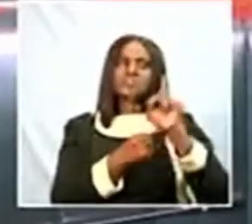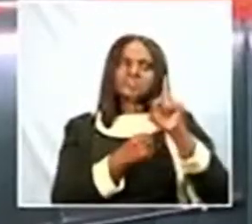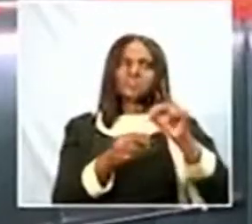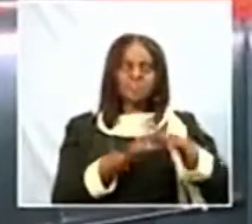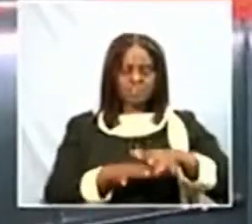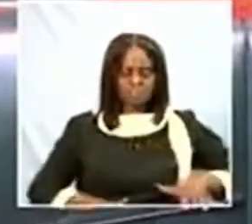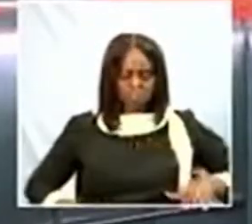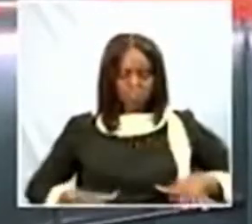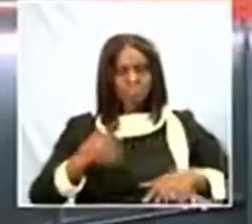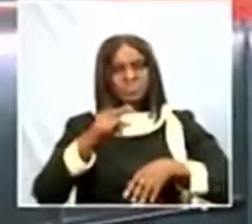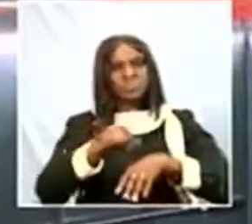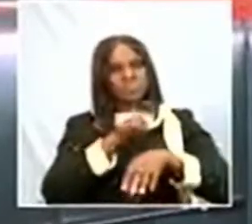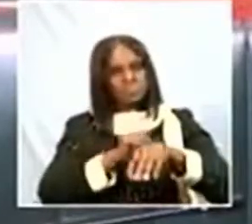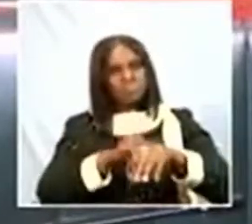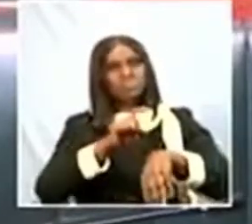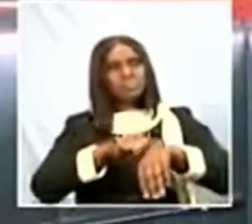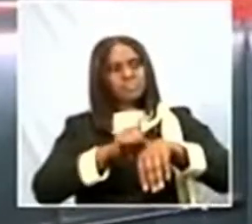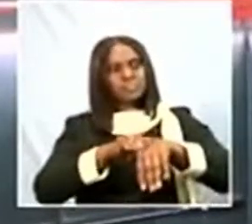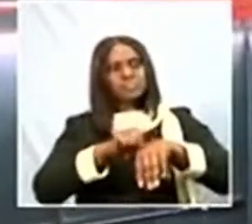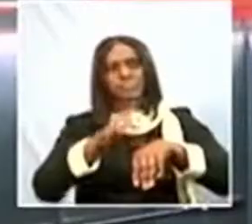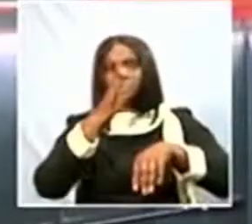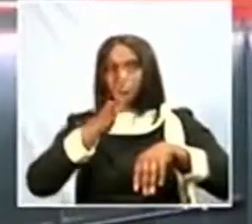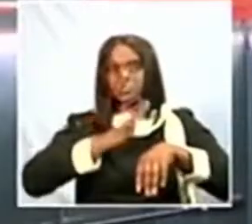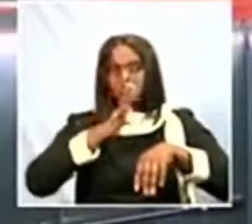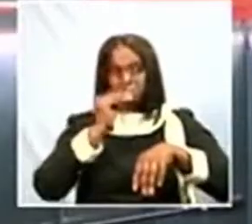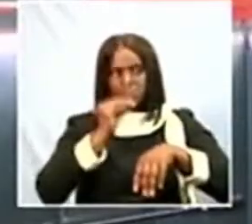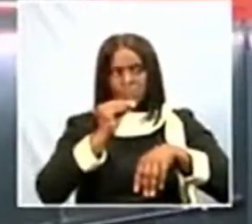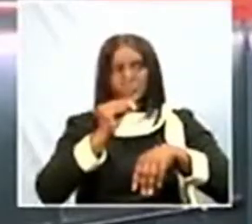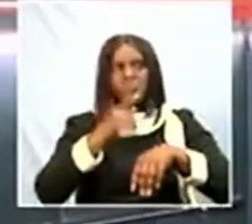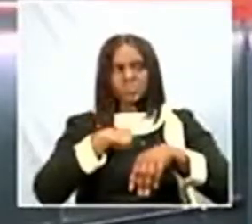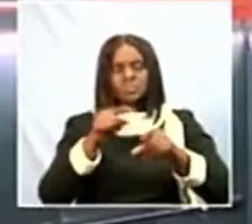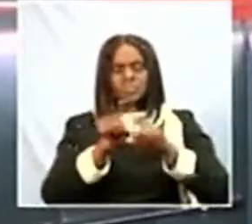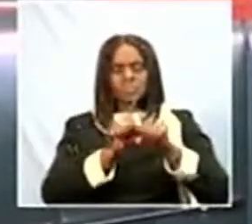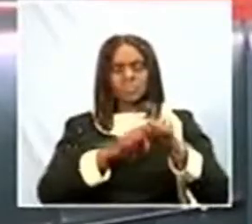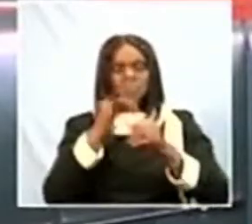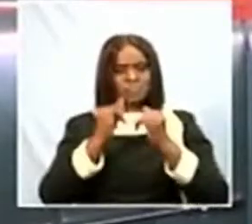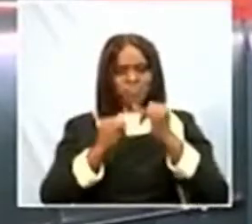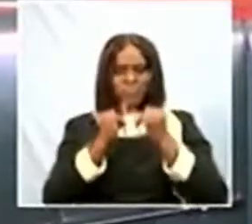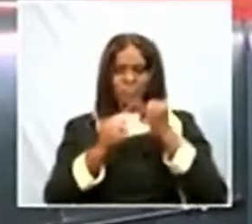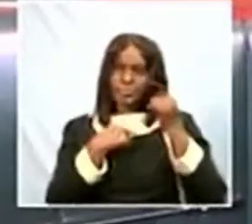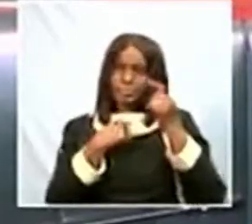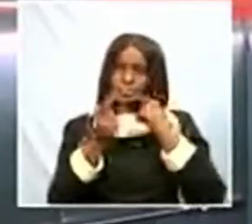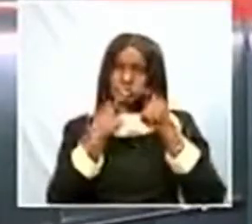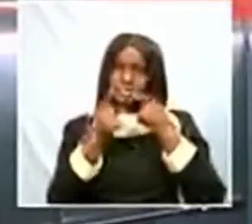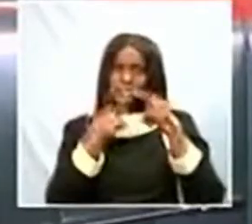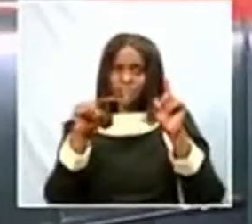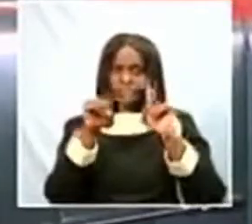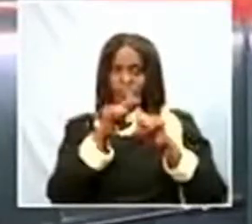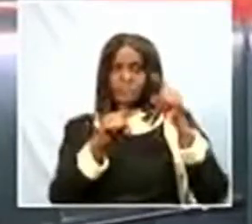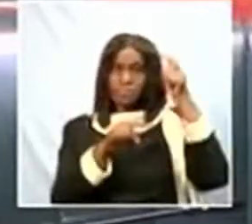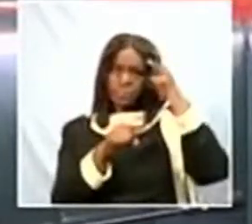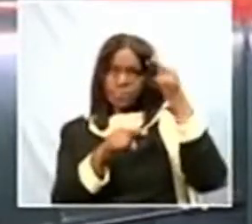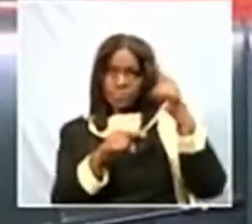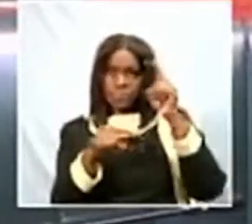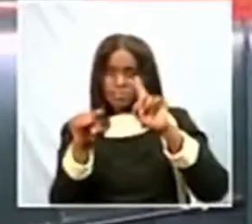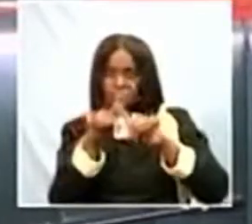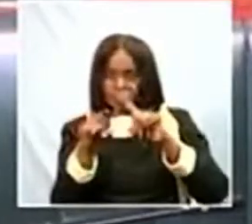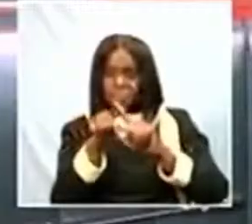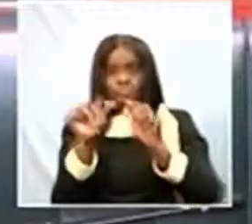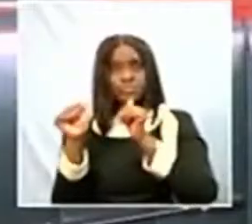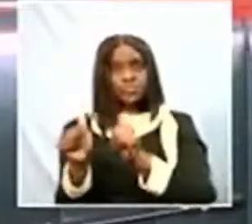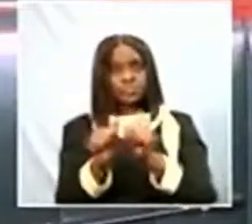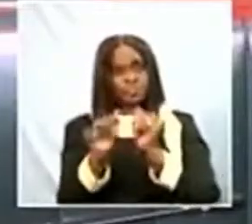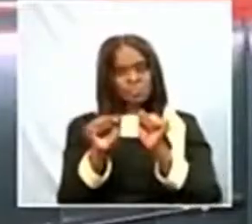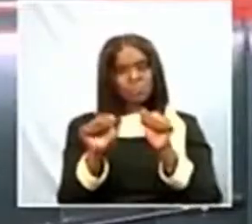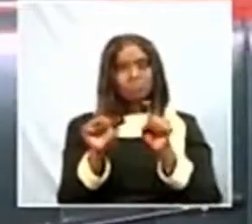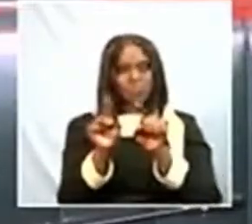diapers for a long period of time, Madam Speaker. Allow me to end by saying, positive thinking plus positive action